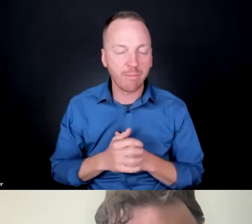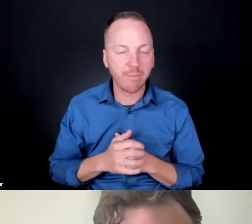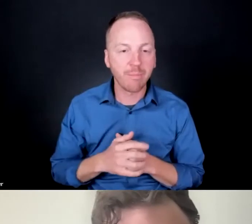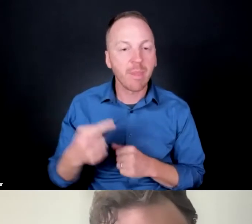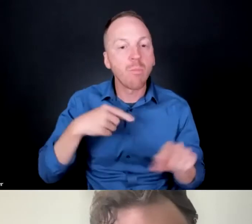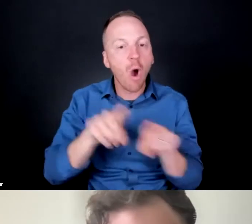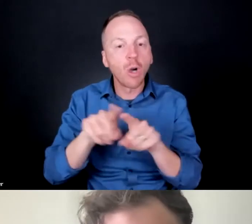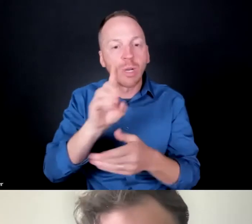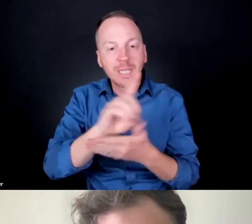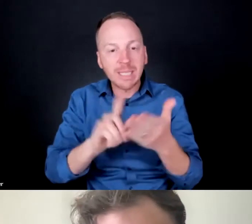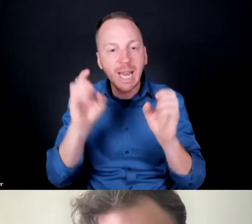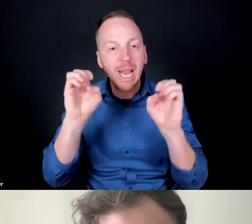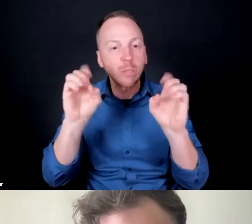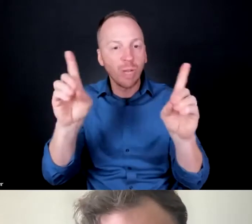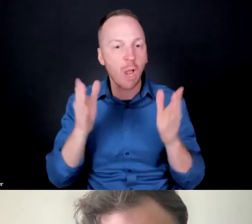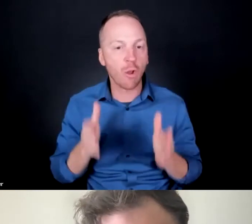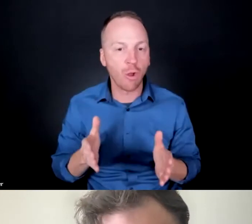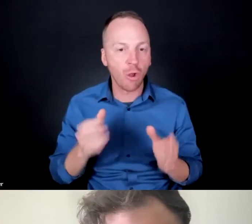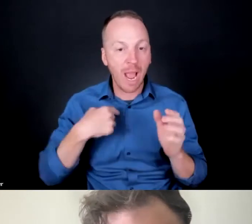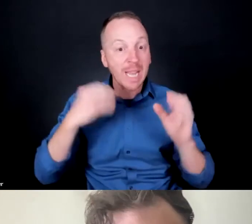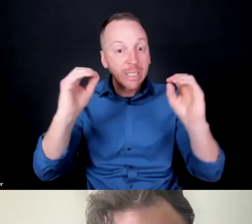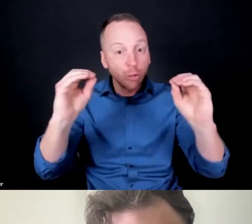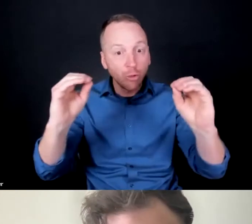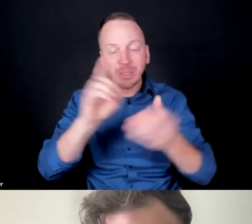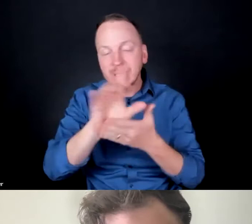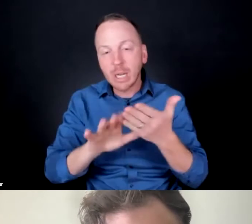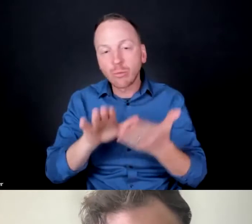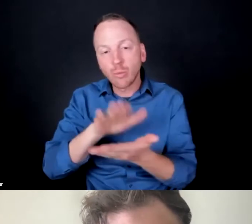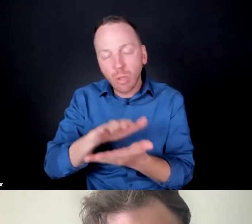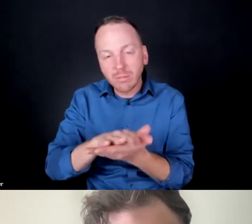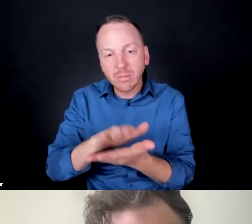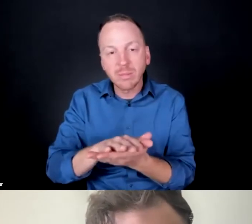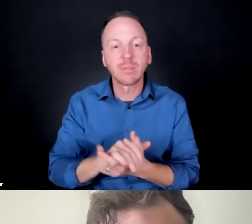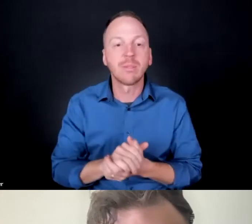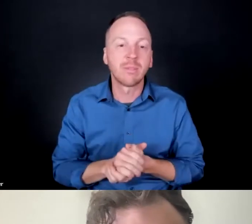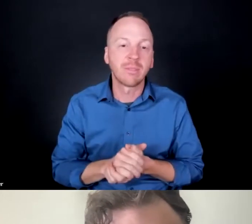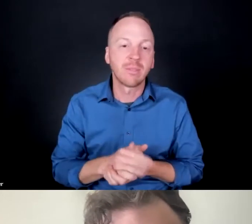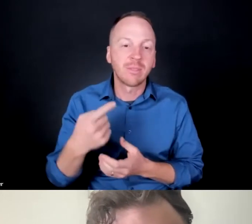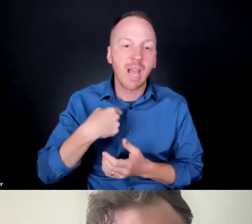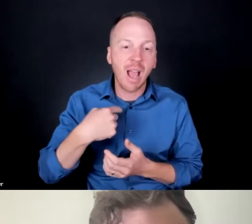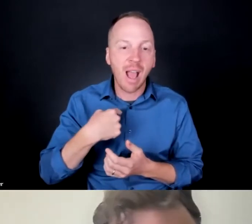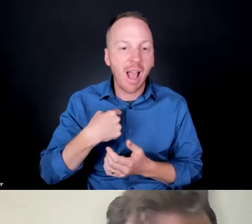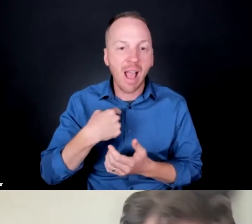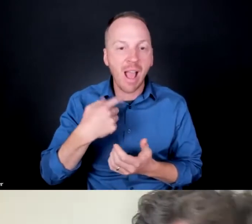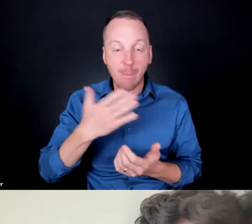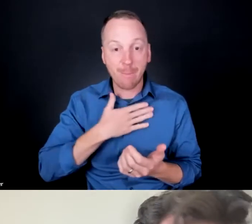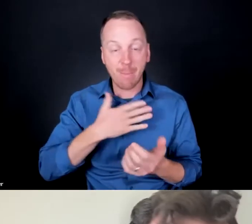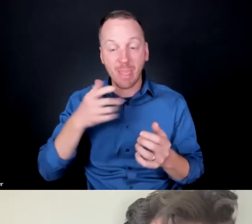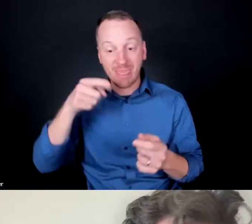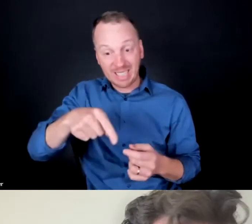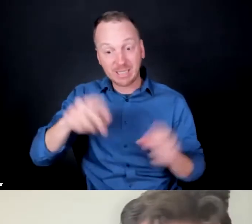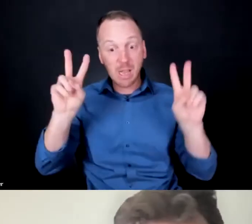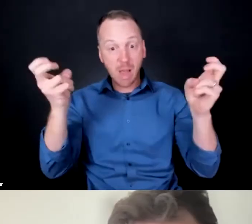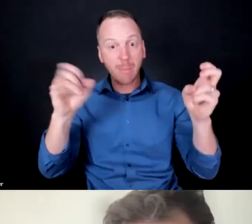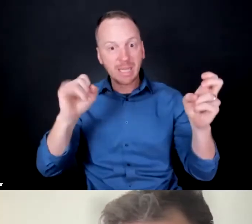I'm also a design educator, so I teach at design schools. So I'm coming at the topic from that